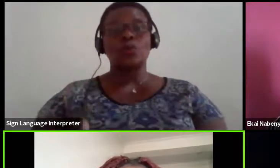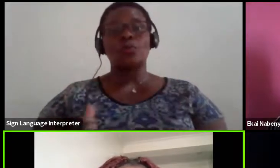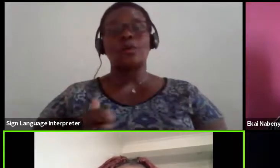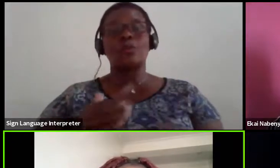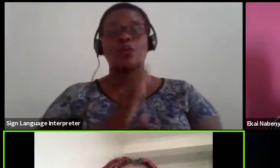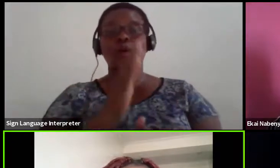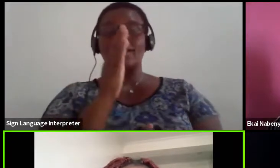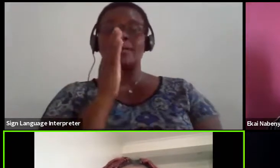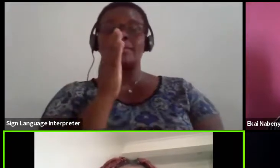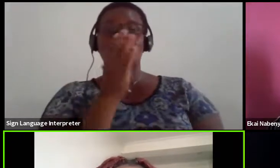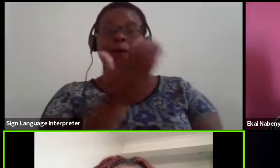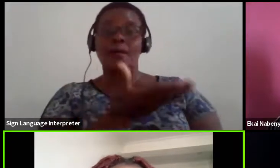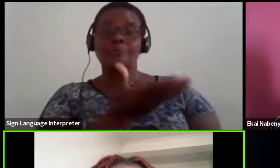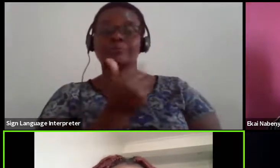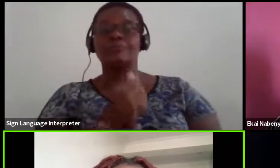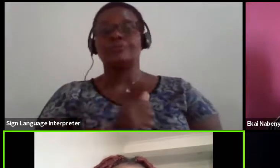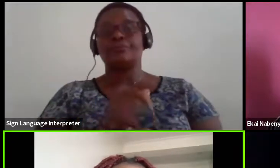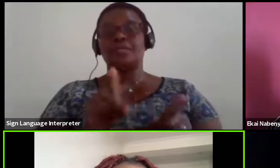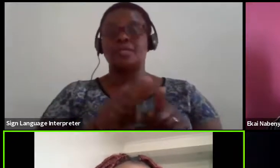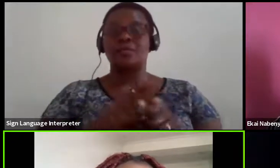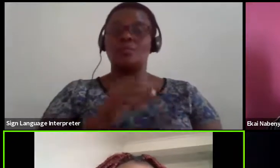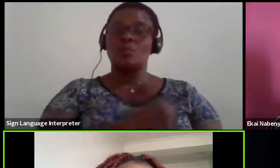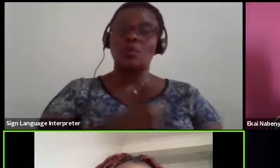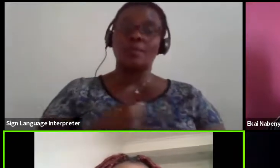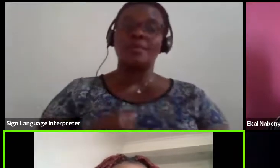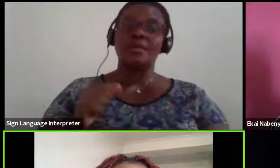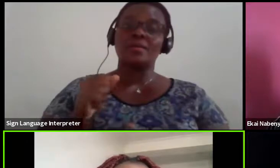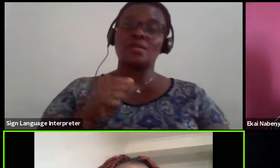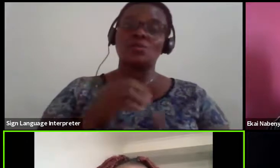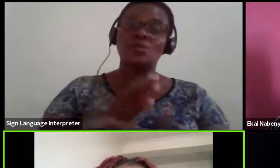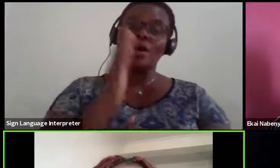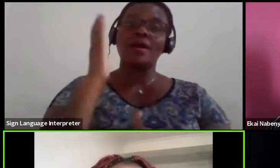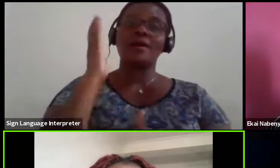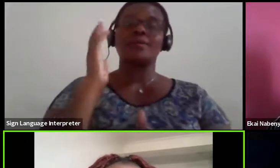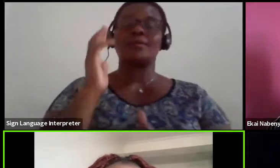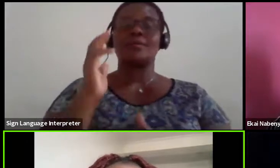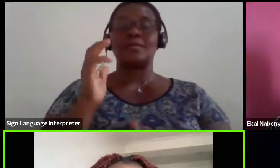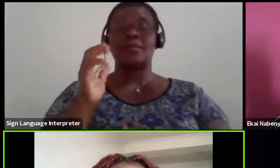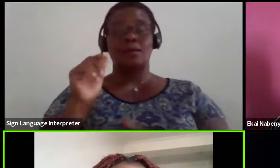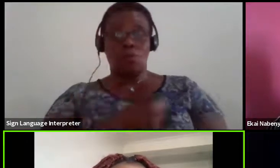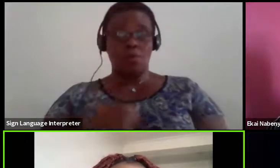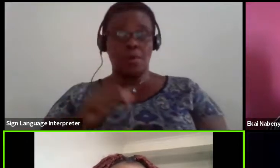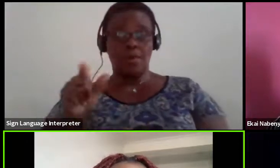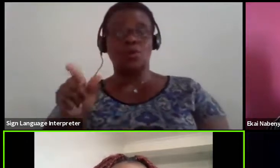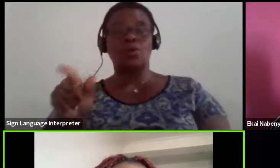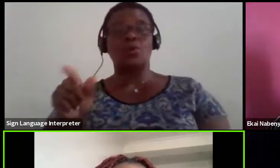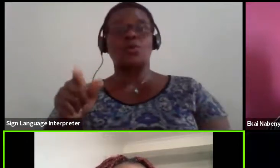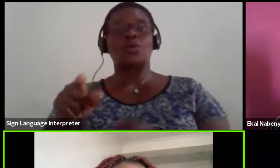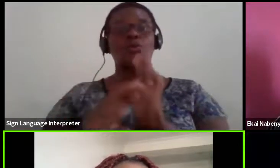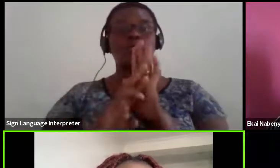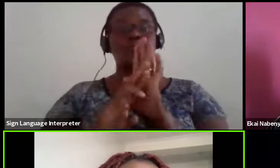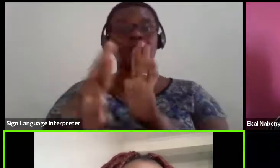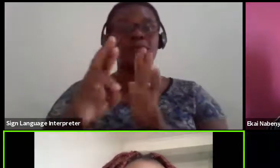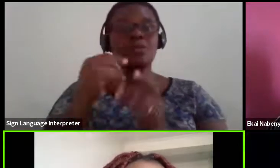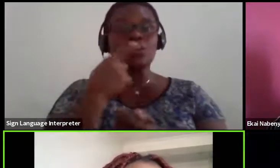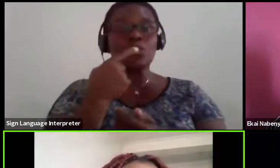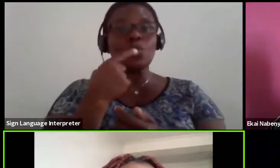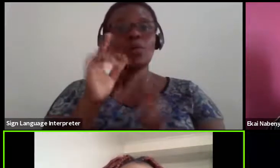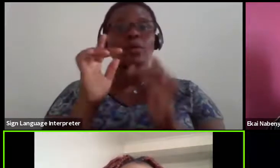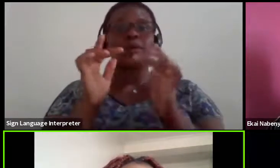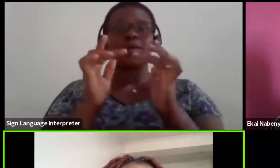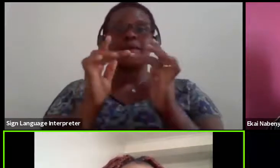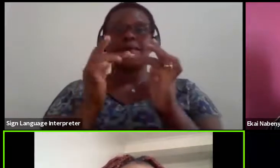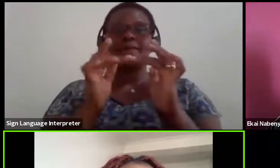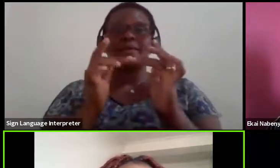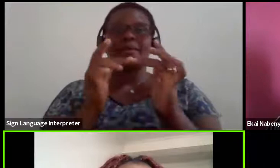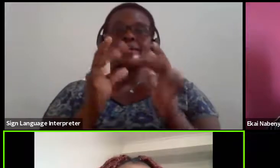LGBTQ people and women's rights. Cecilia represents her internet organization. I think, Cecilia, you can just drop the